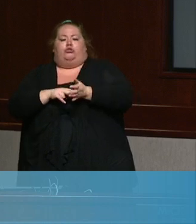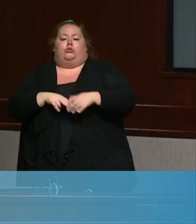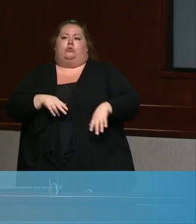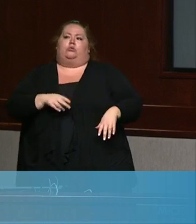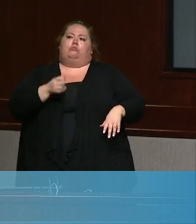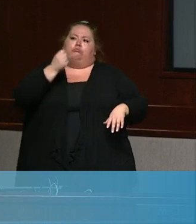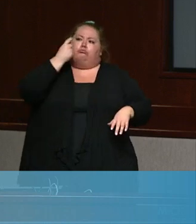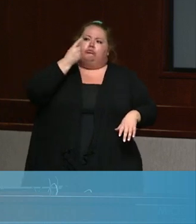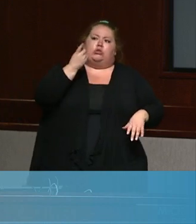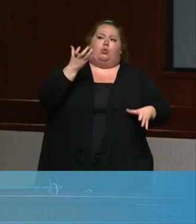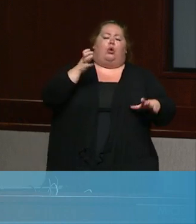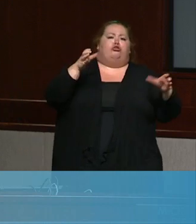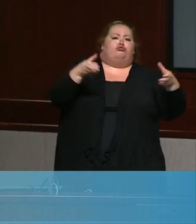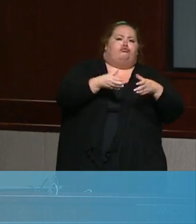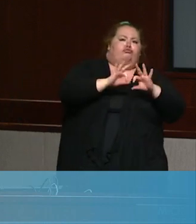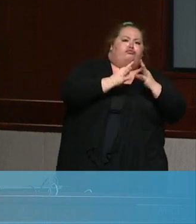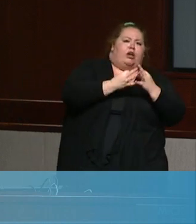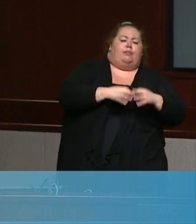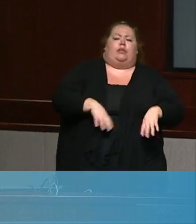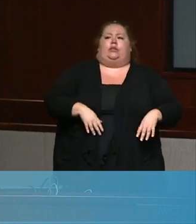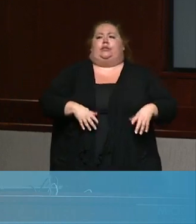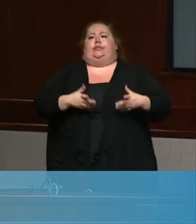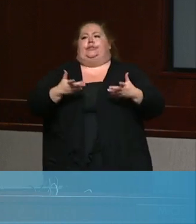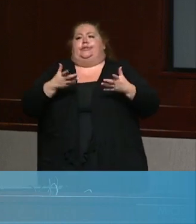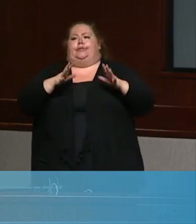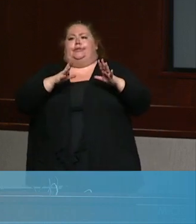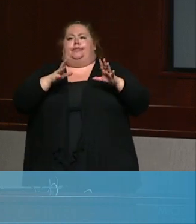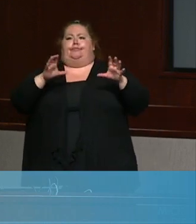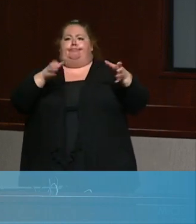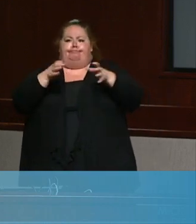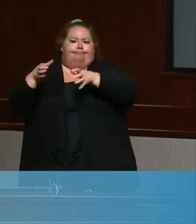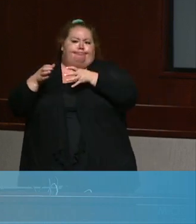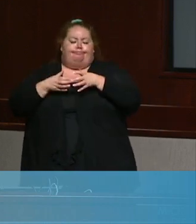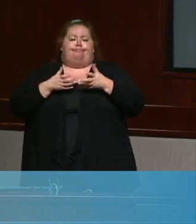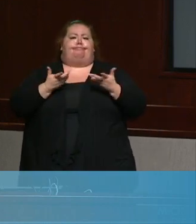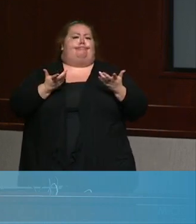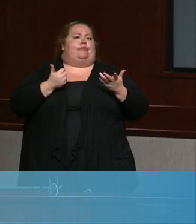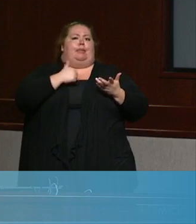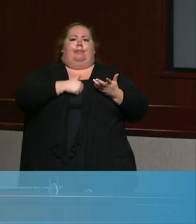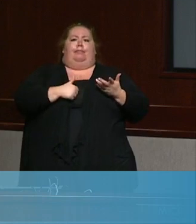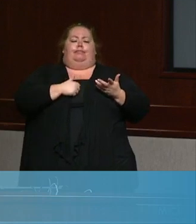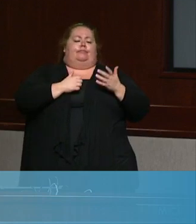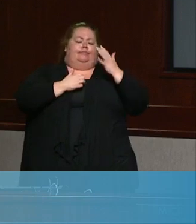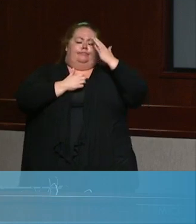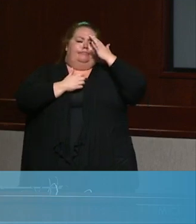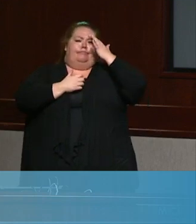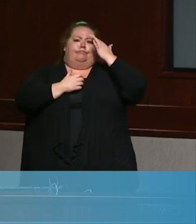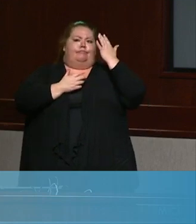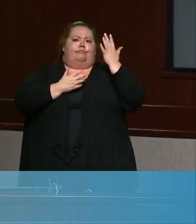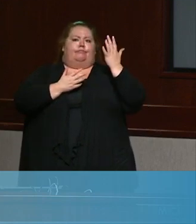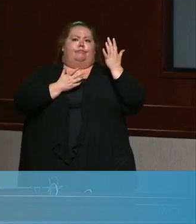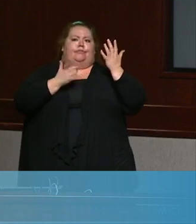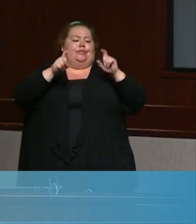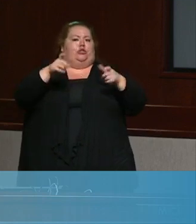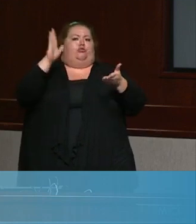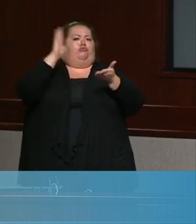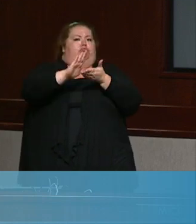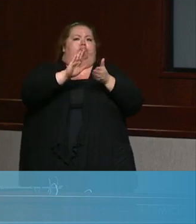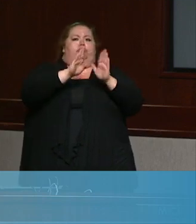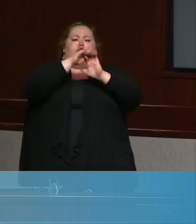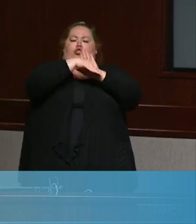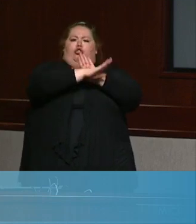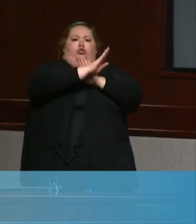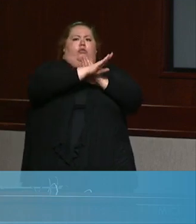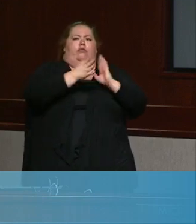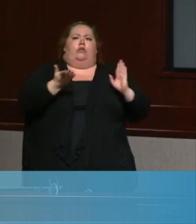and share a meal, we don't want to do that. We want to do everything we can to keep that curve down, to continue the work. Let's not lose